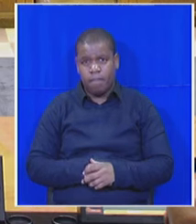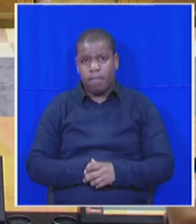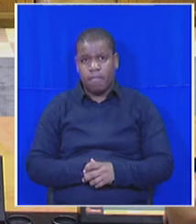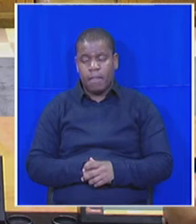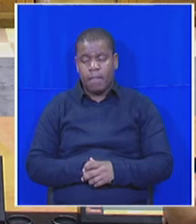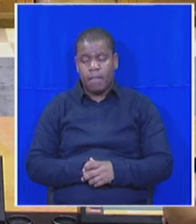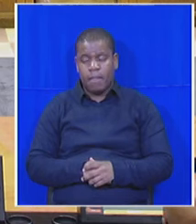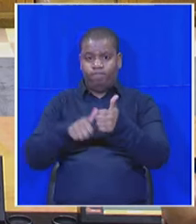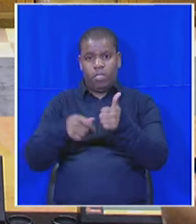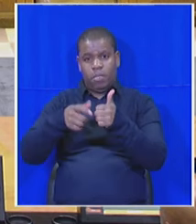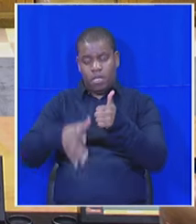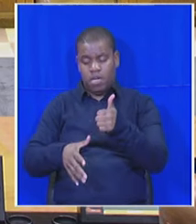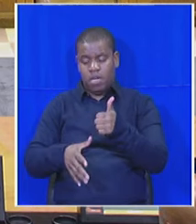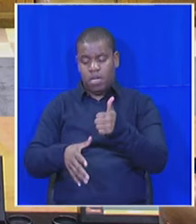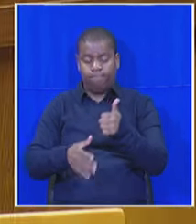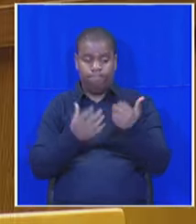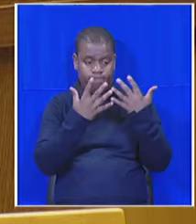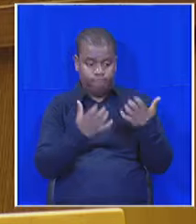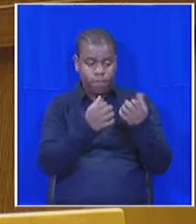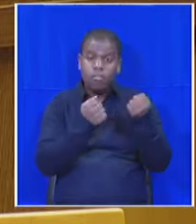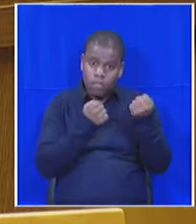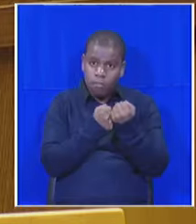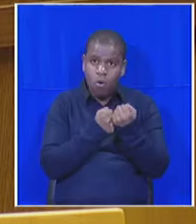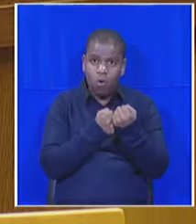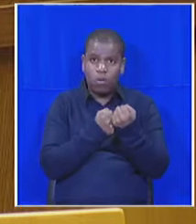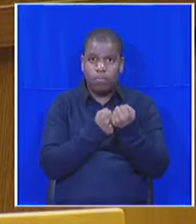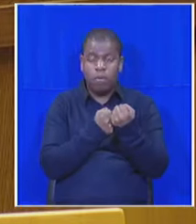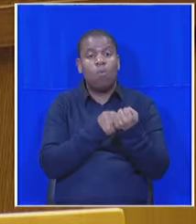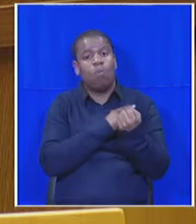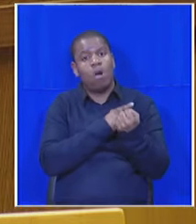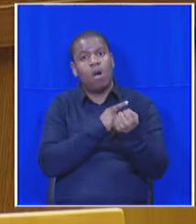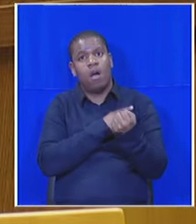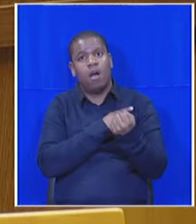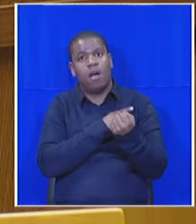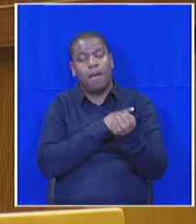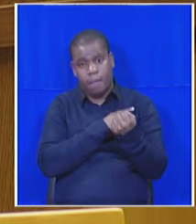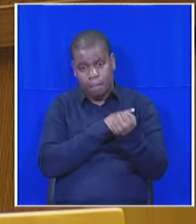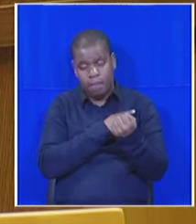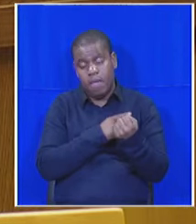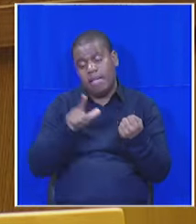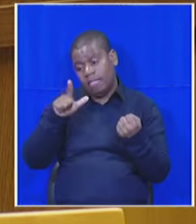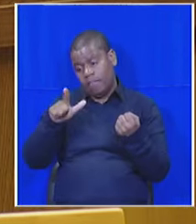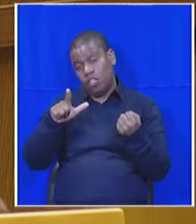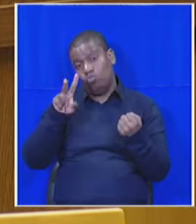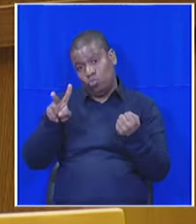Deputy Speaker, the ANC support this budget vote because this budget vote of